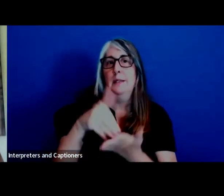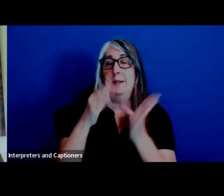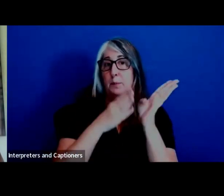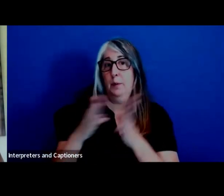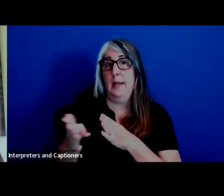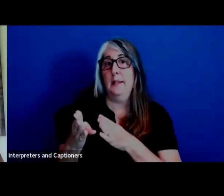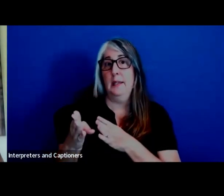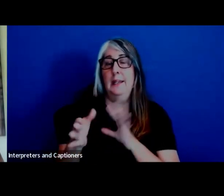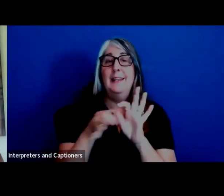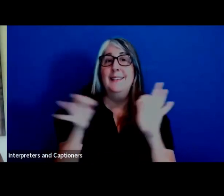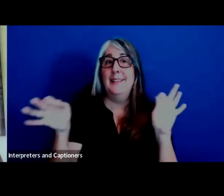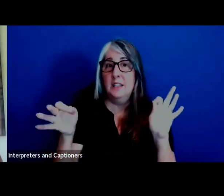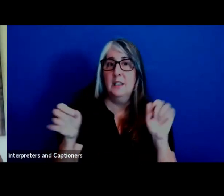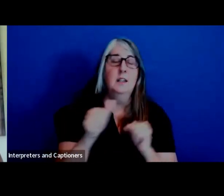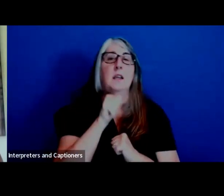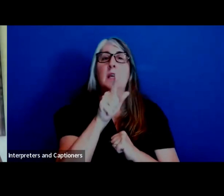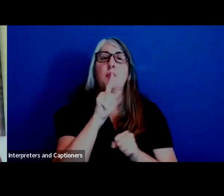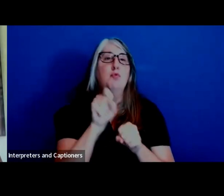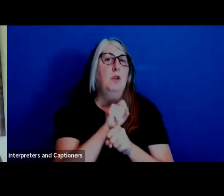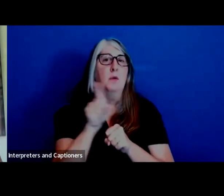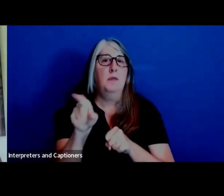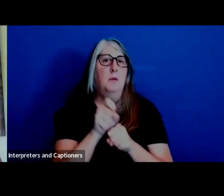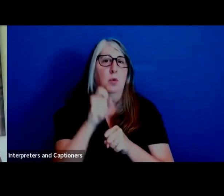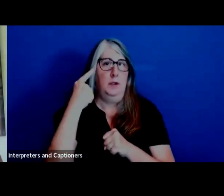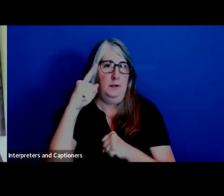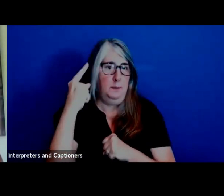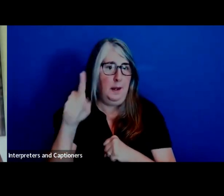a sentence isn't really what the work is about.